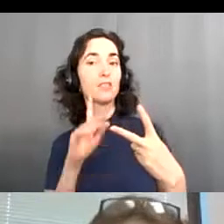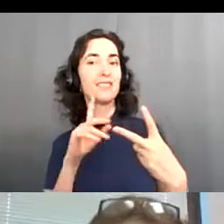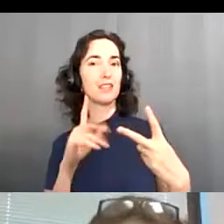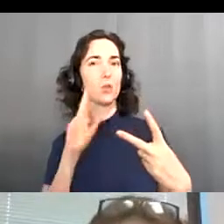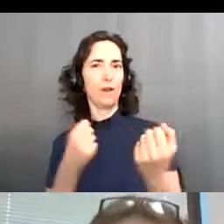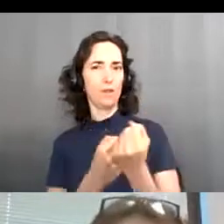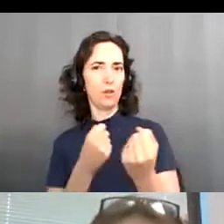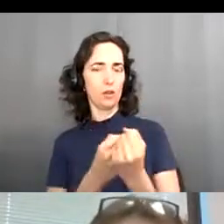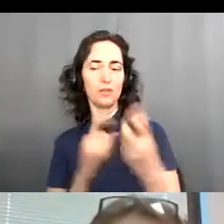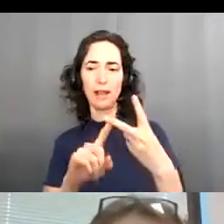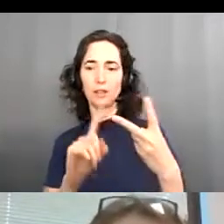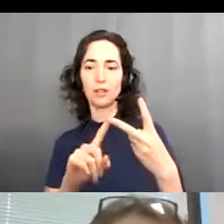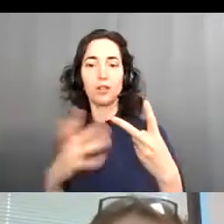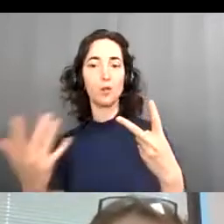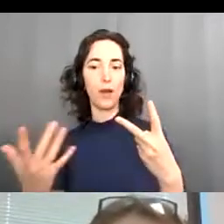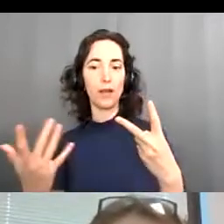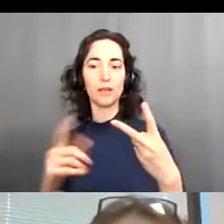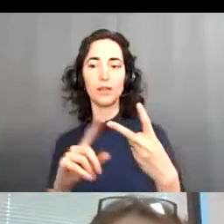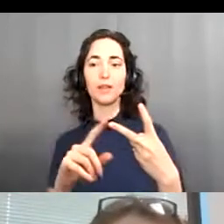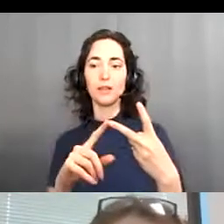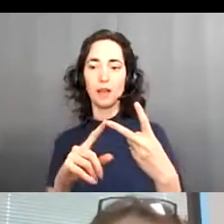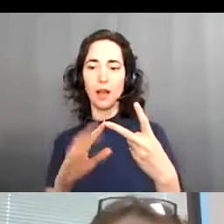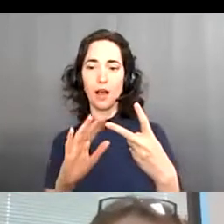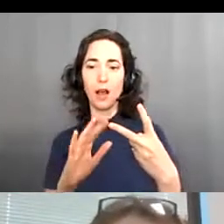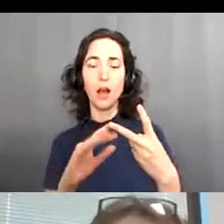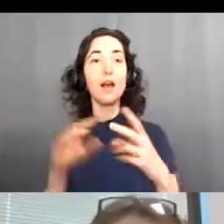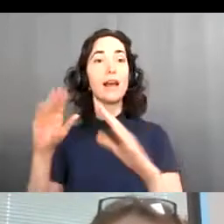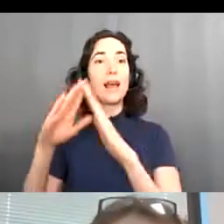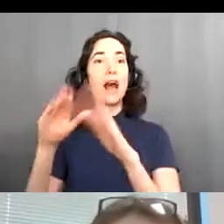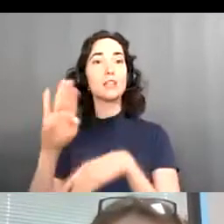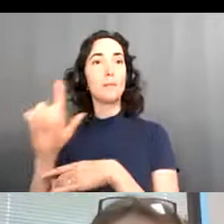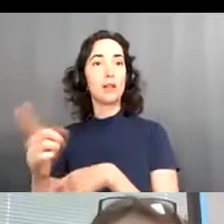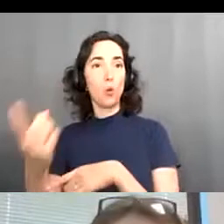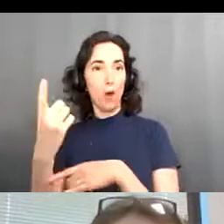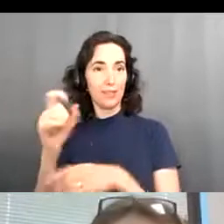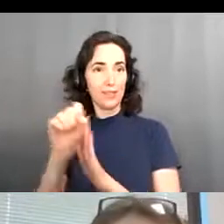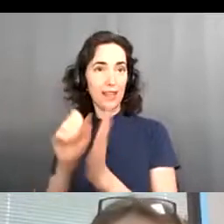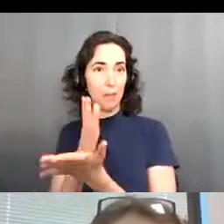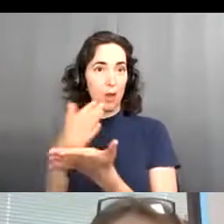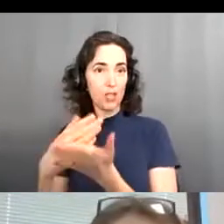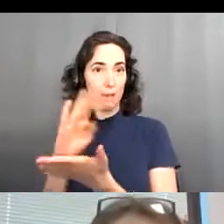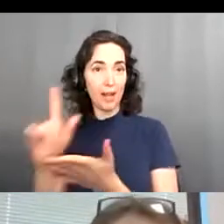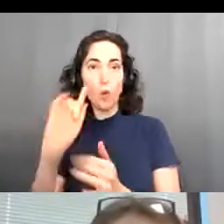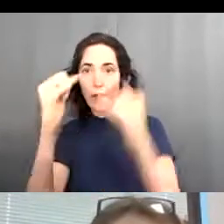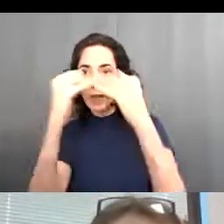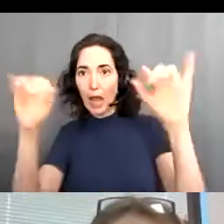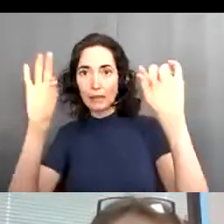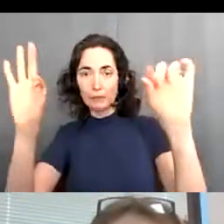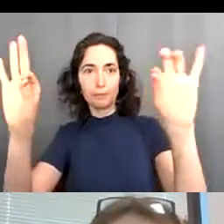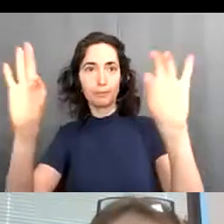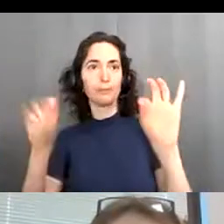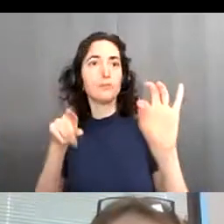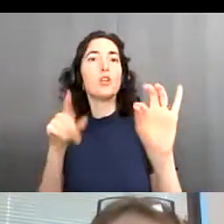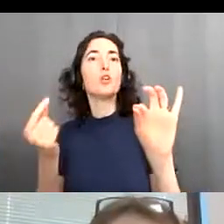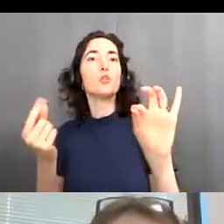is a line item in in House Bill 1, the state budget bill, to